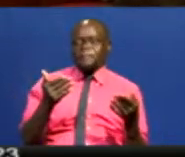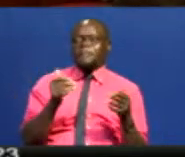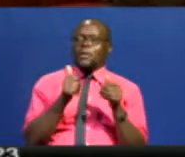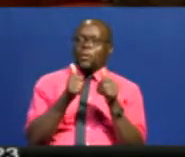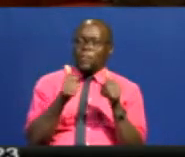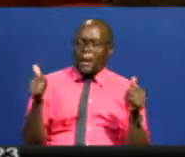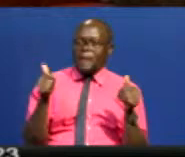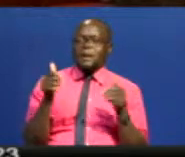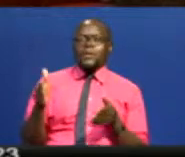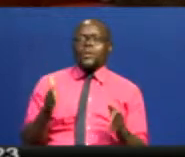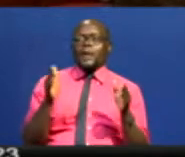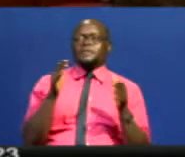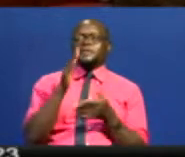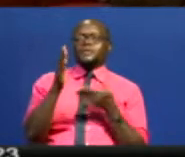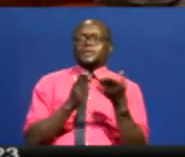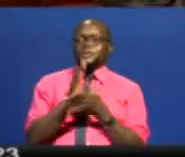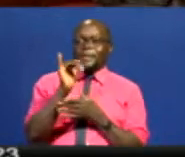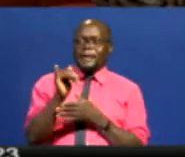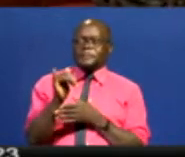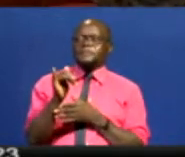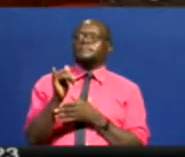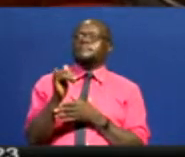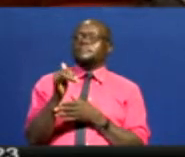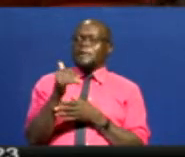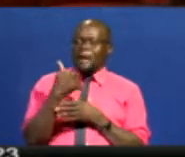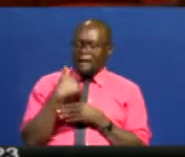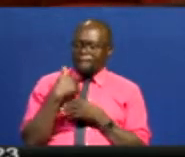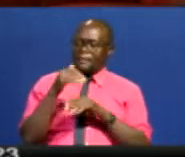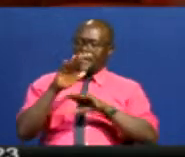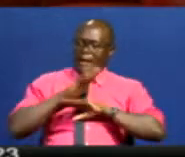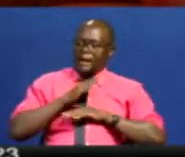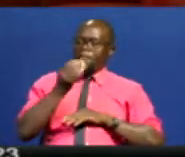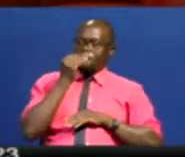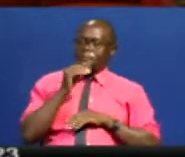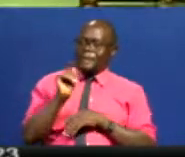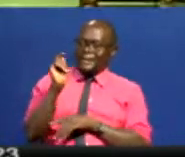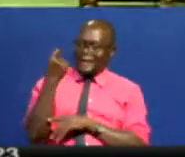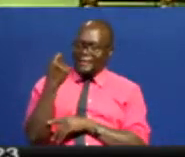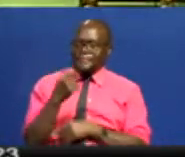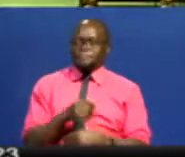proper mechanism to ensure that we protect our people from hunger. Thank you, Mr. Speaker.